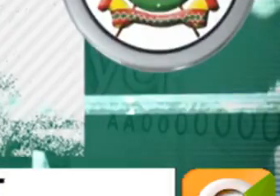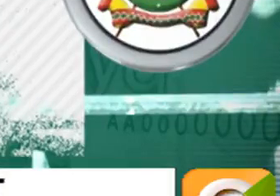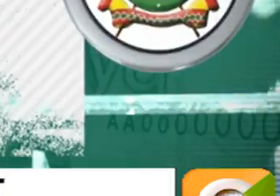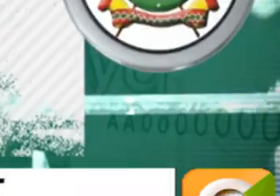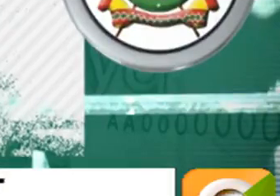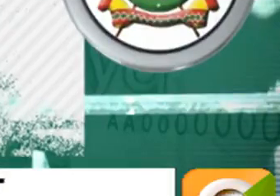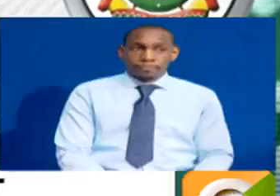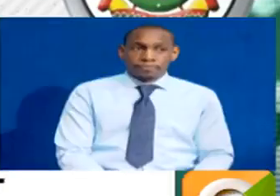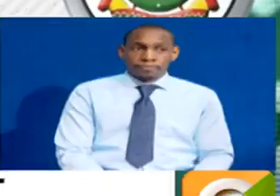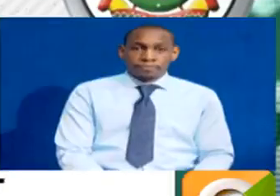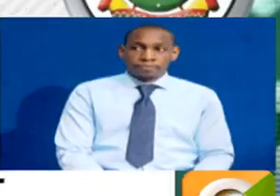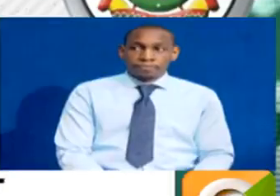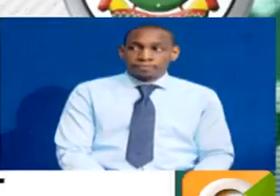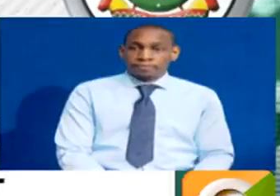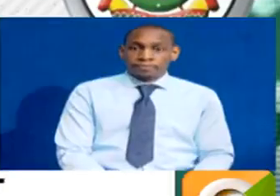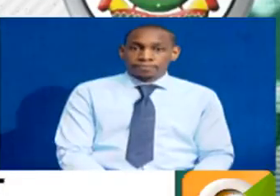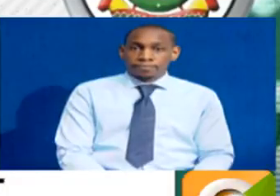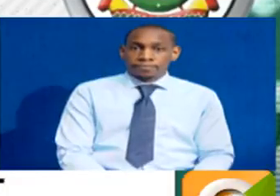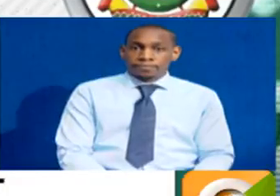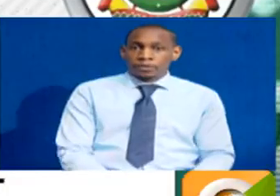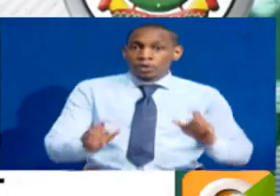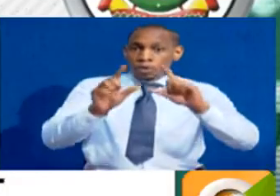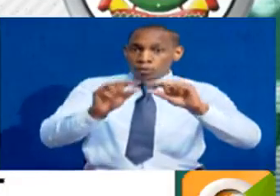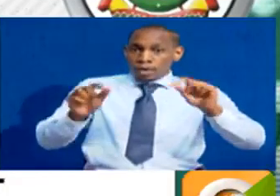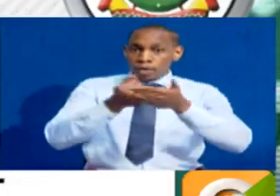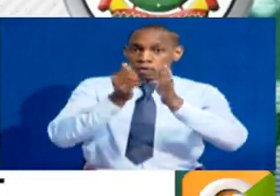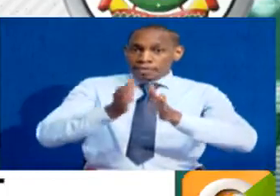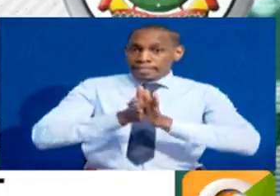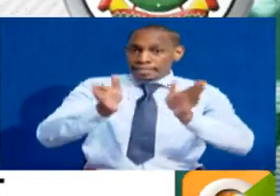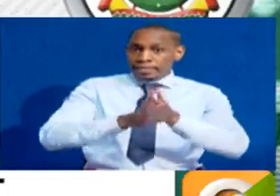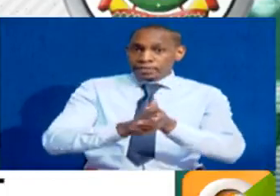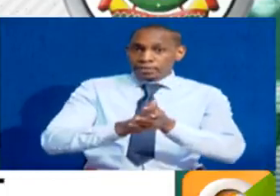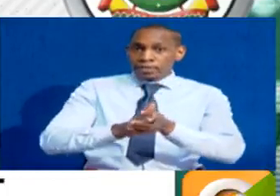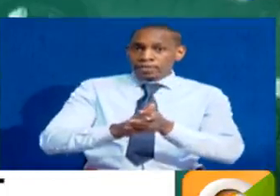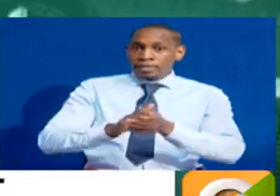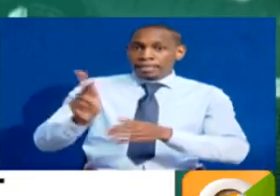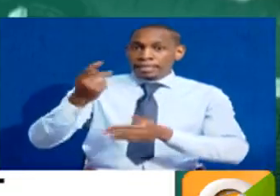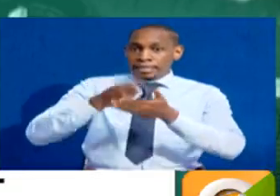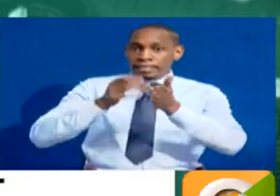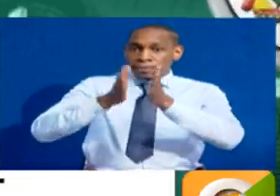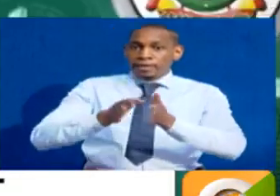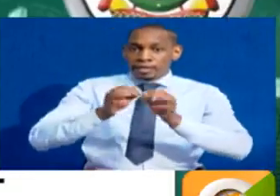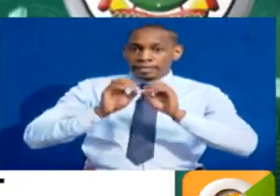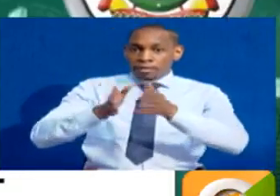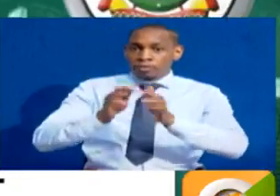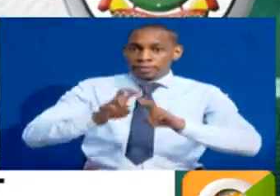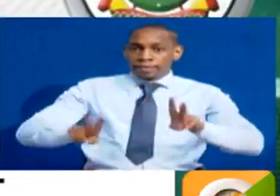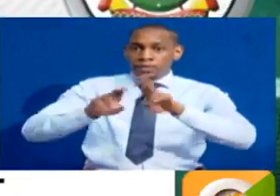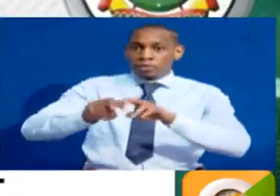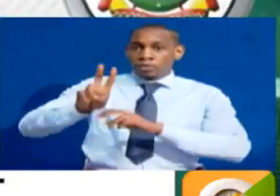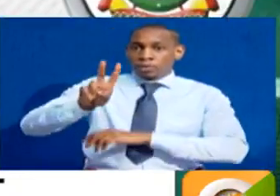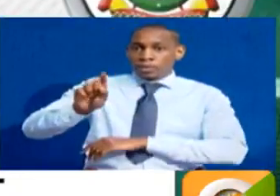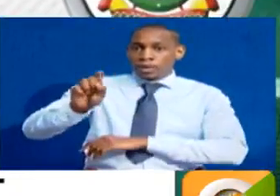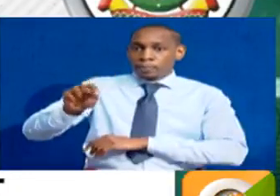stalled after raking in 3 million shillings. According to the Auditor General, Kenyans stand to lose the value of 21.6 million